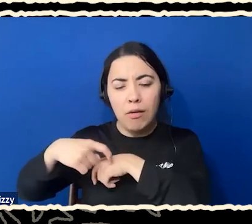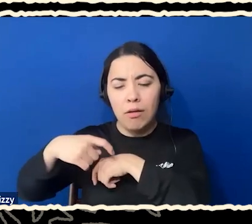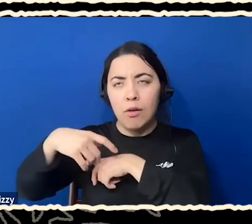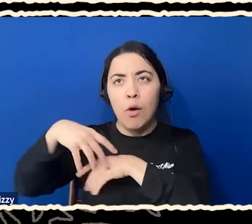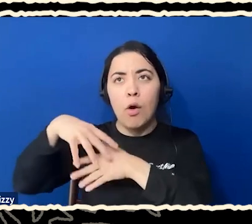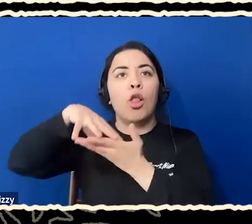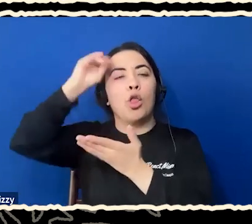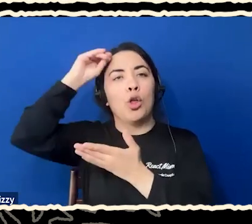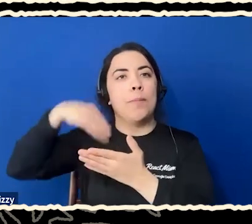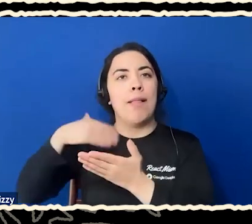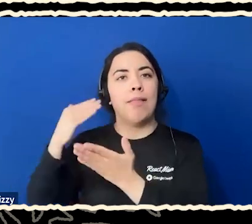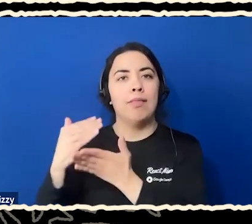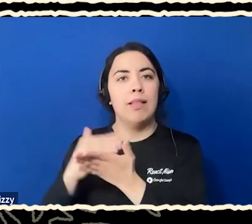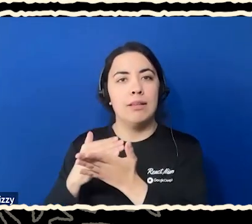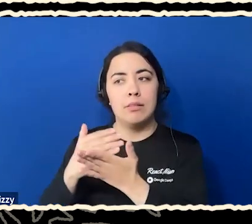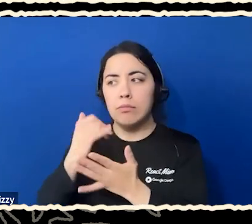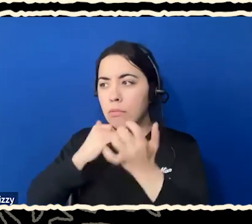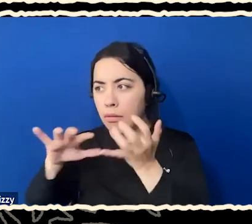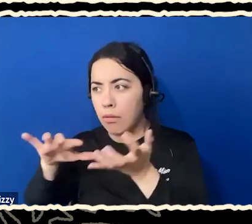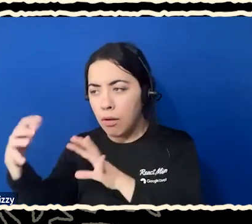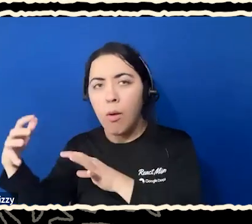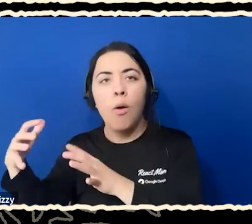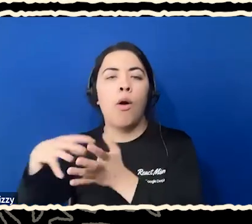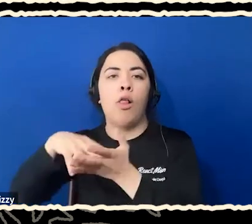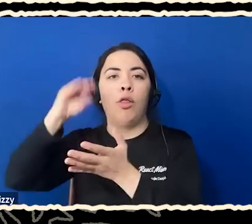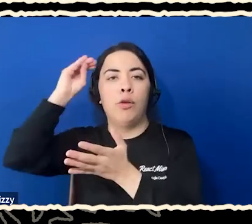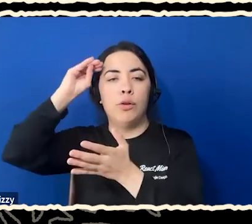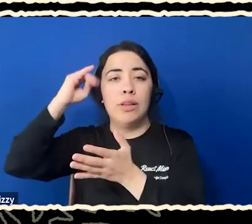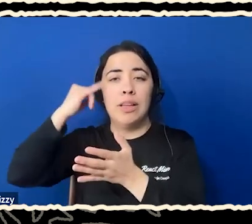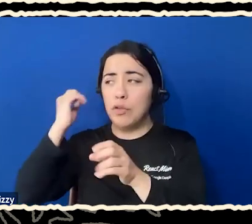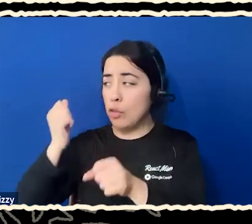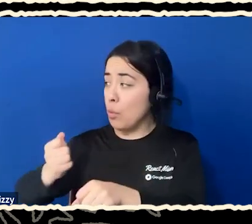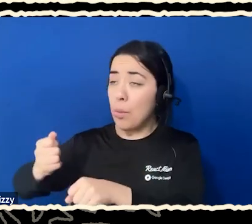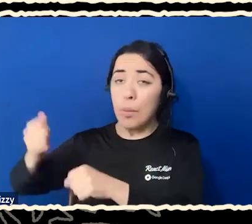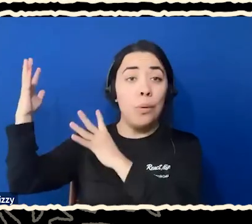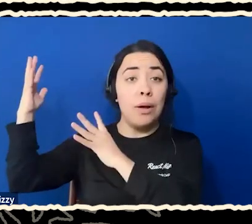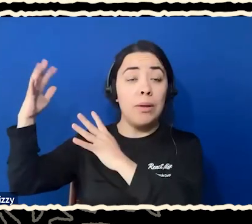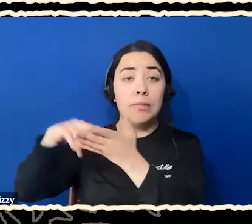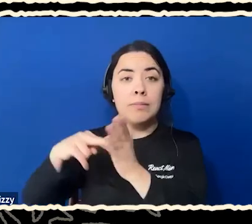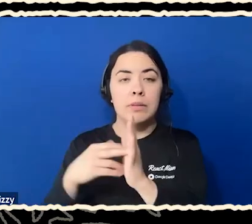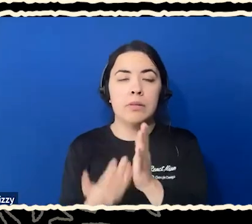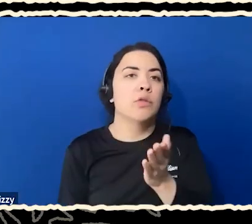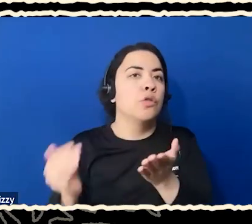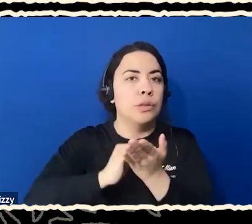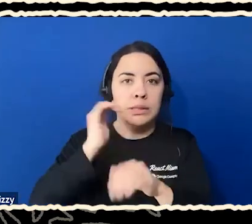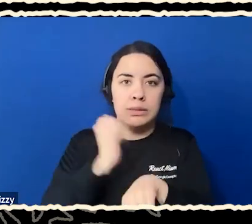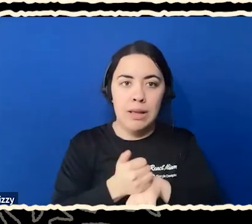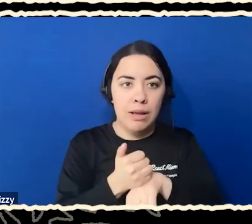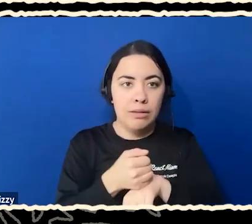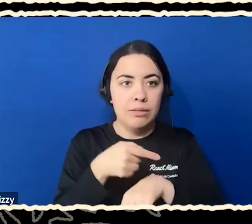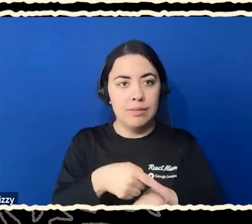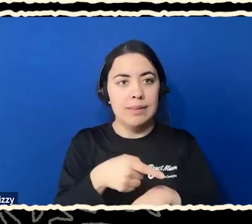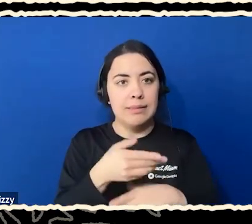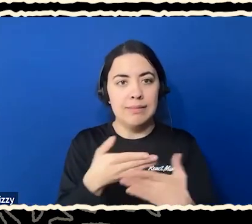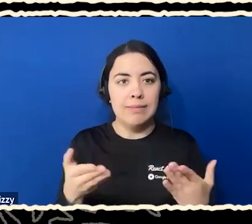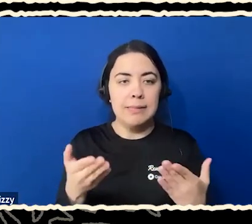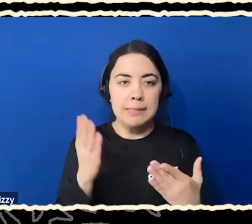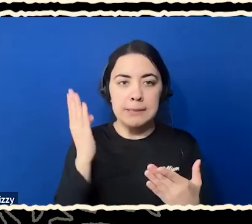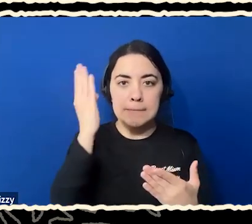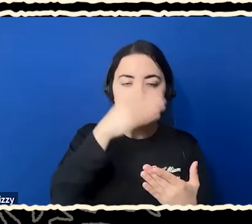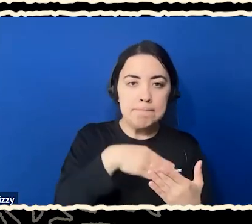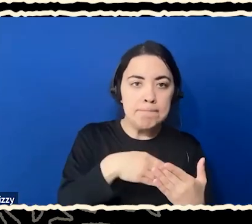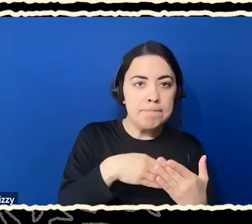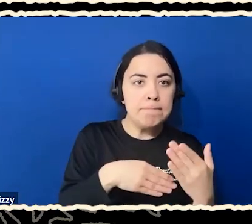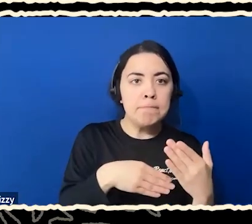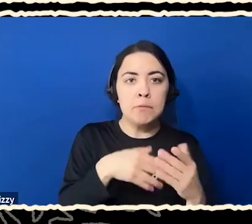live. By throwing away those lessons, you're resetting things that are implicit in you and your team.